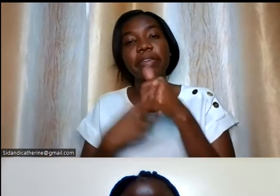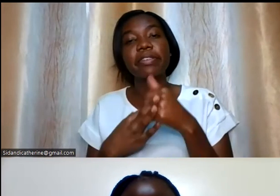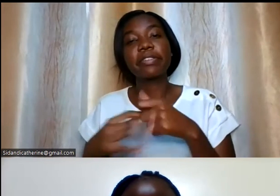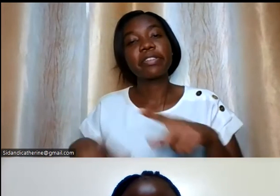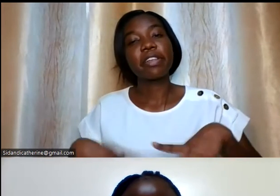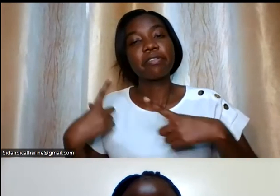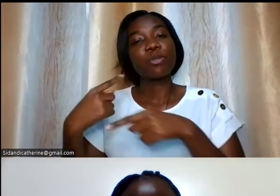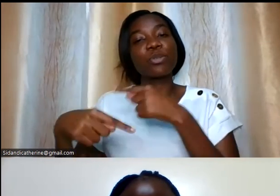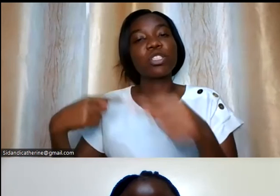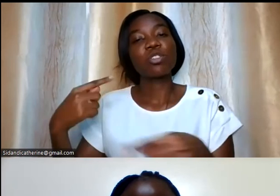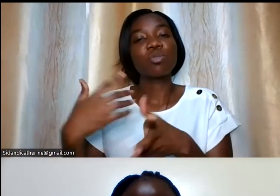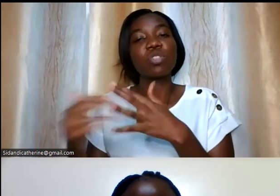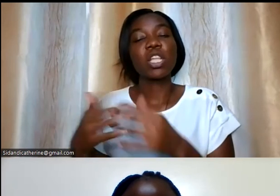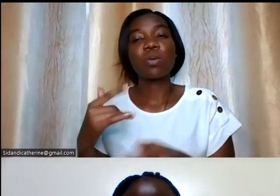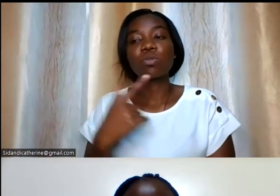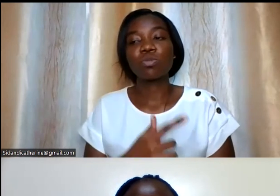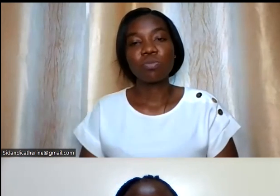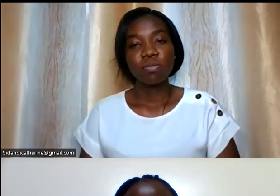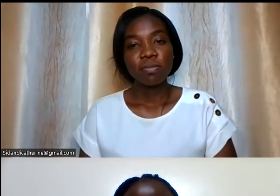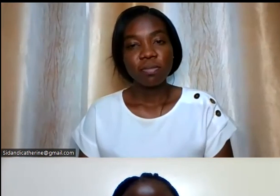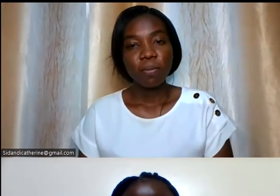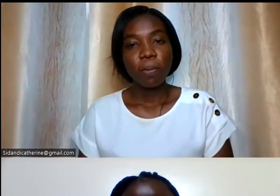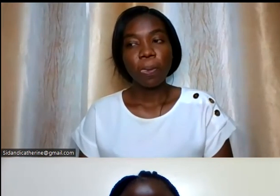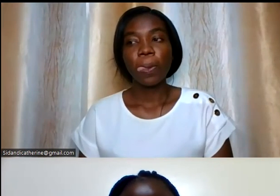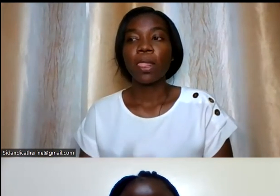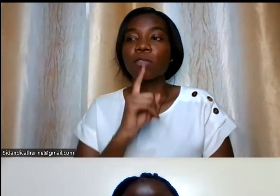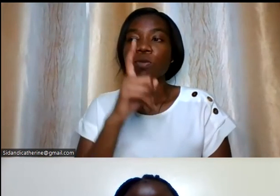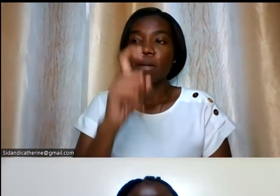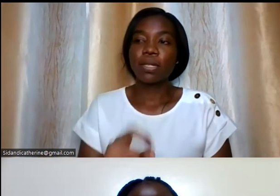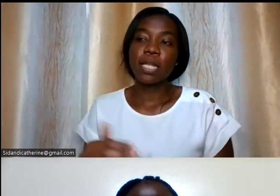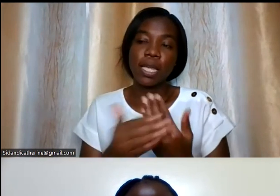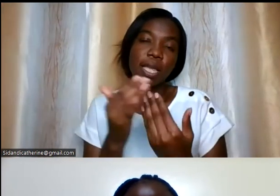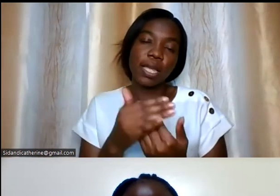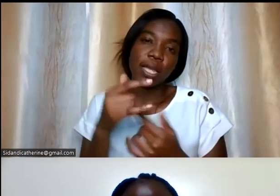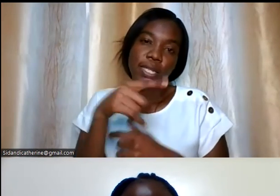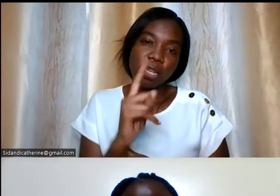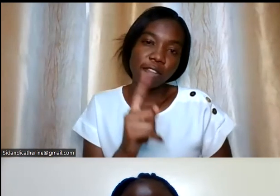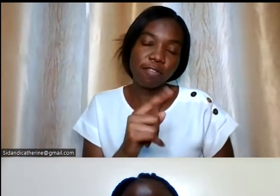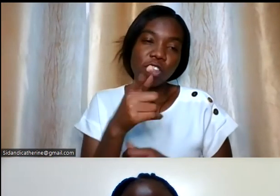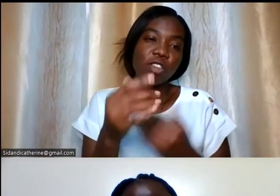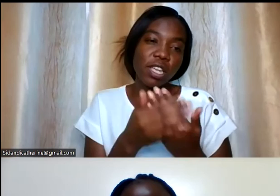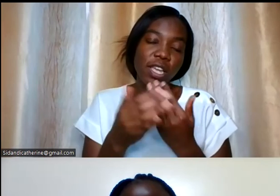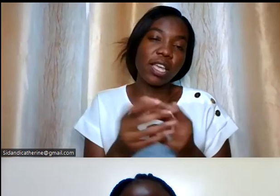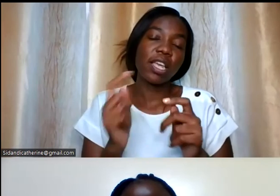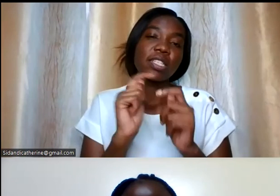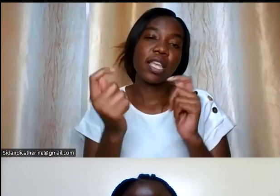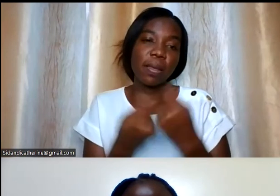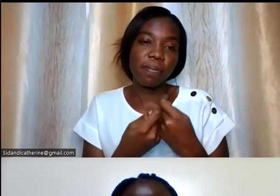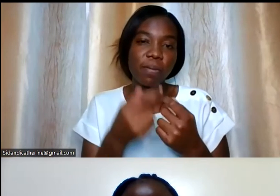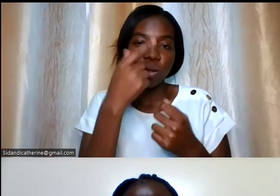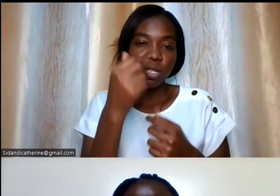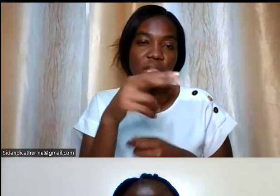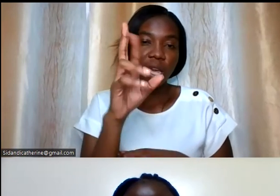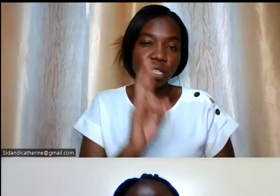continues without you. So take care of yourself, take care of your team, because the HR is the HR